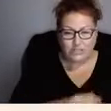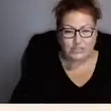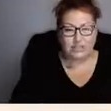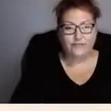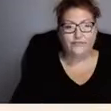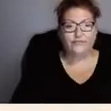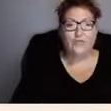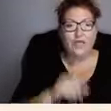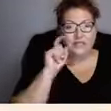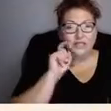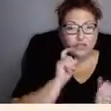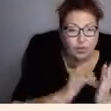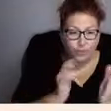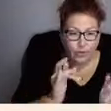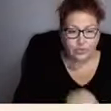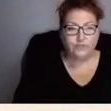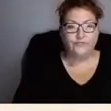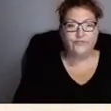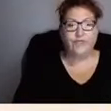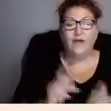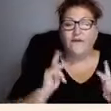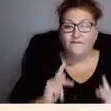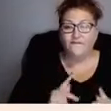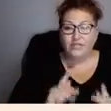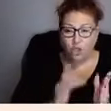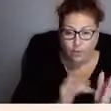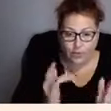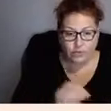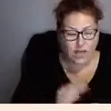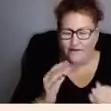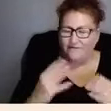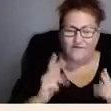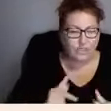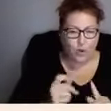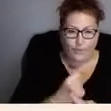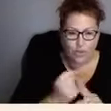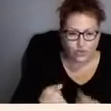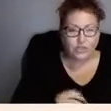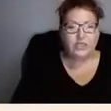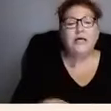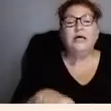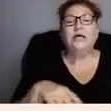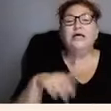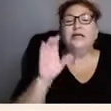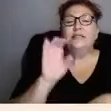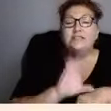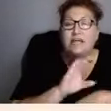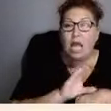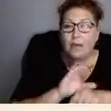sexual abuse, physical abuse, cyberbullying,